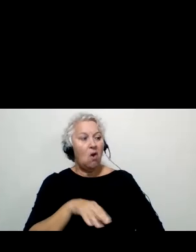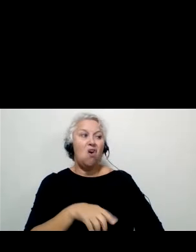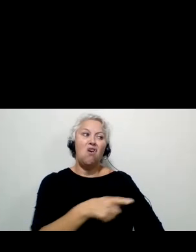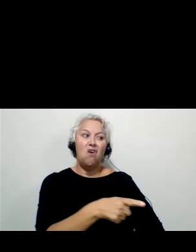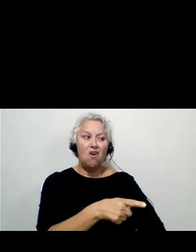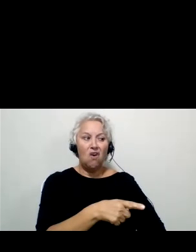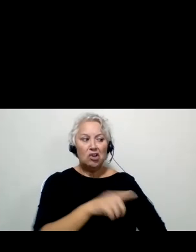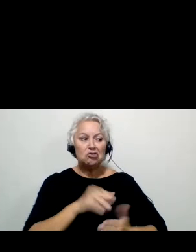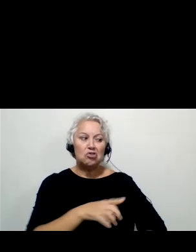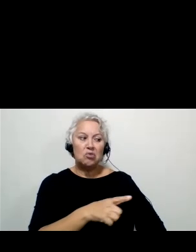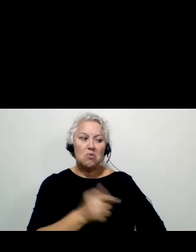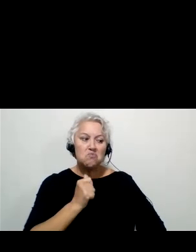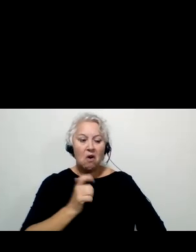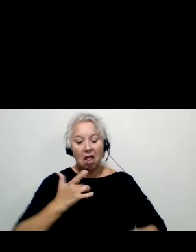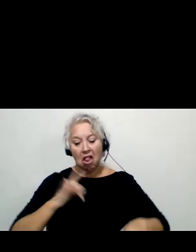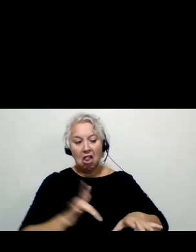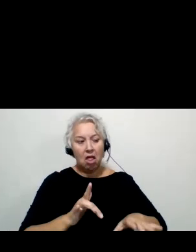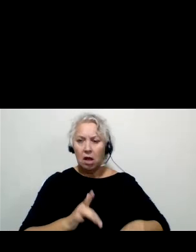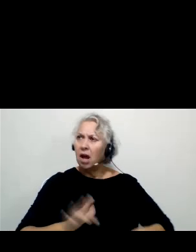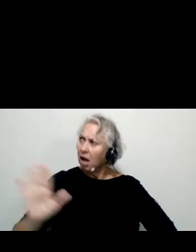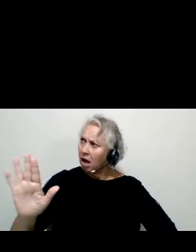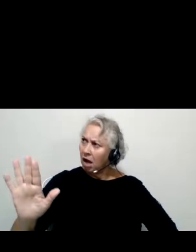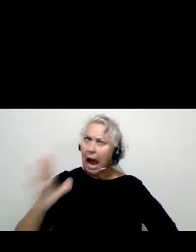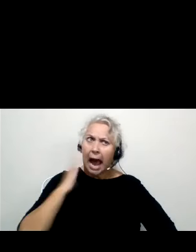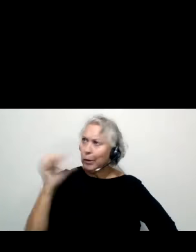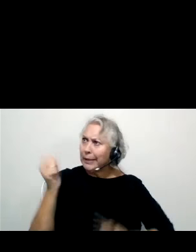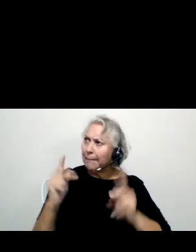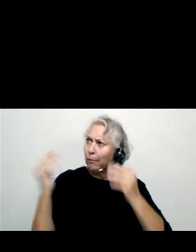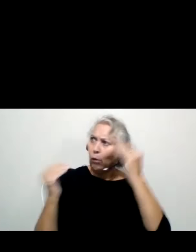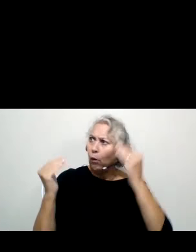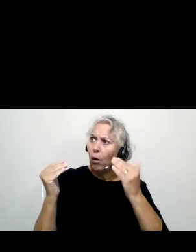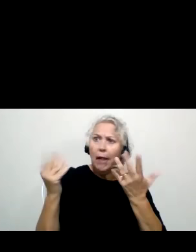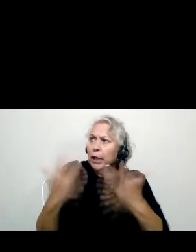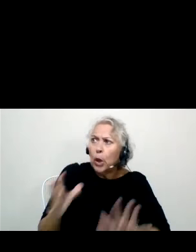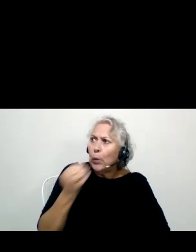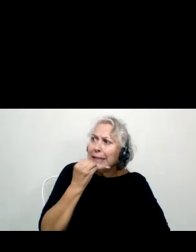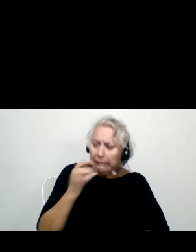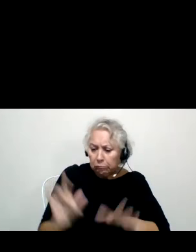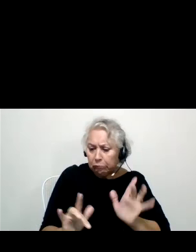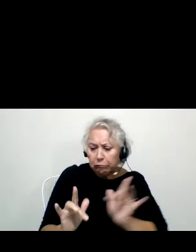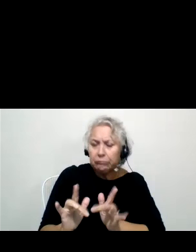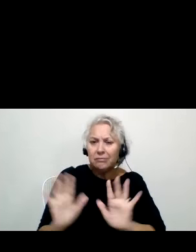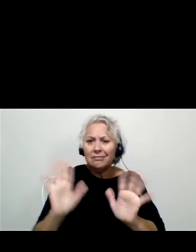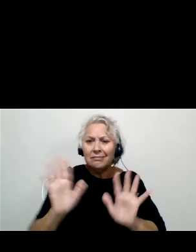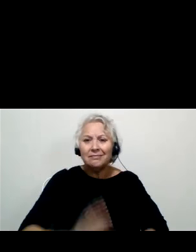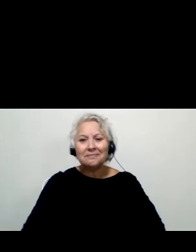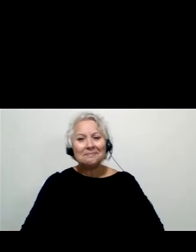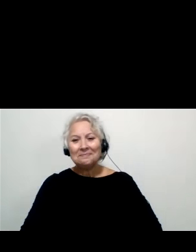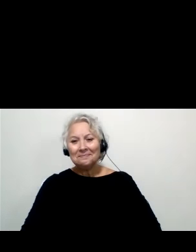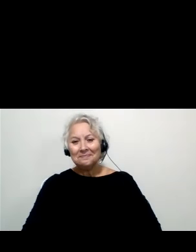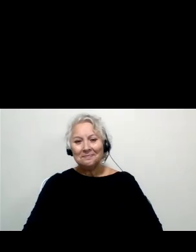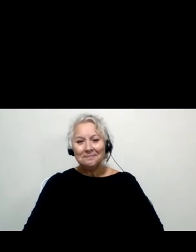there's a student who won't let his food touch. And I'm thinking, I know at least 10 people that don't like to eat with their food touching. And so, so